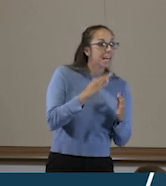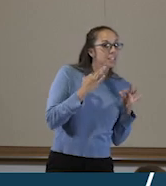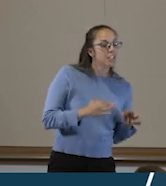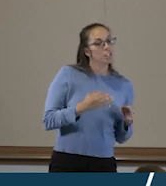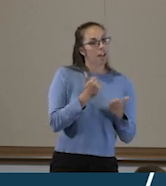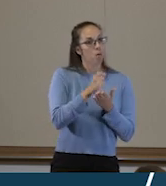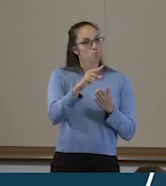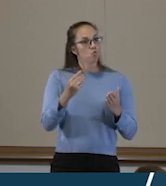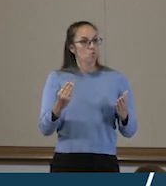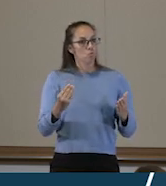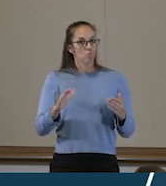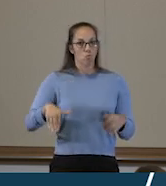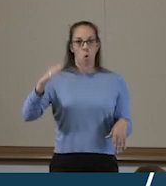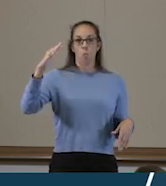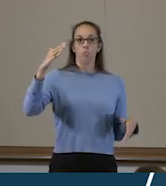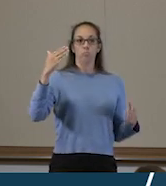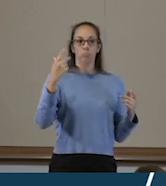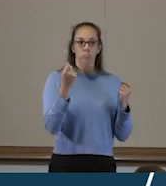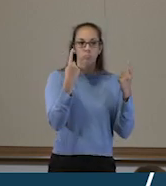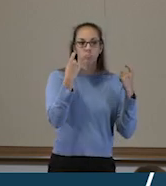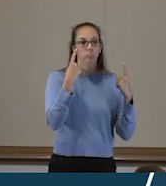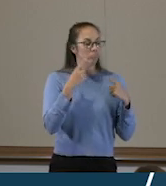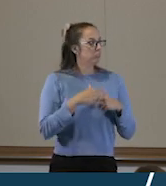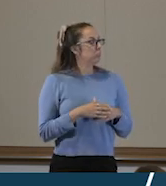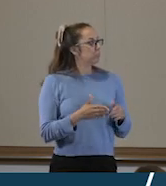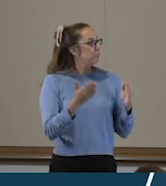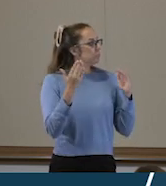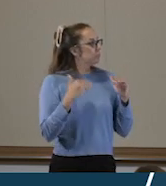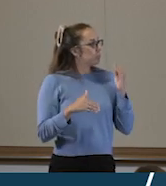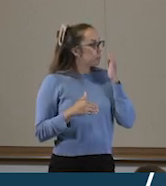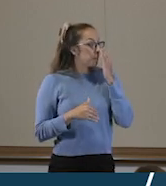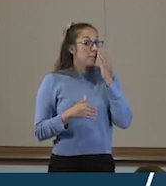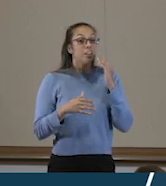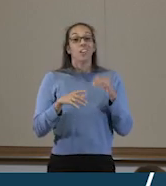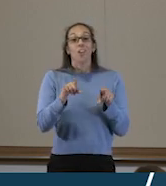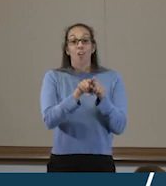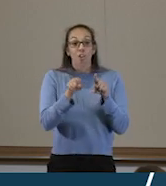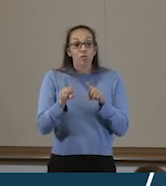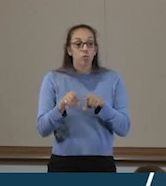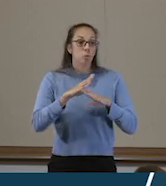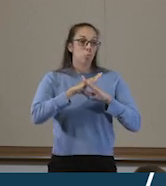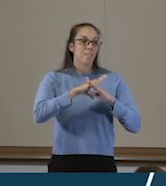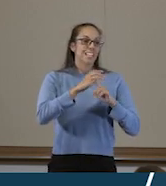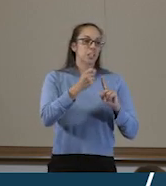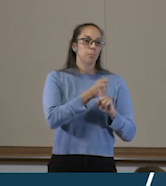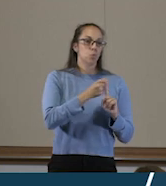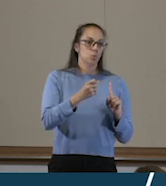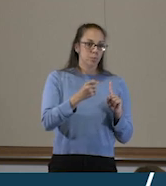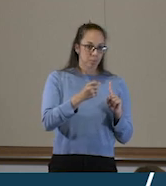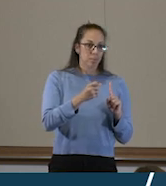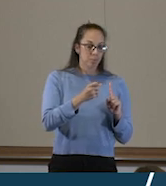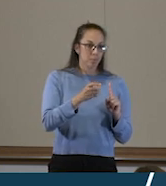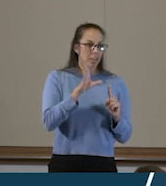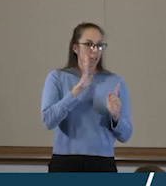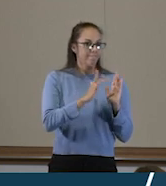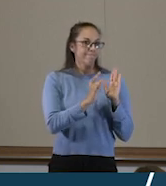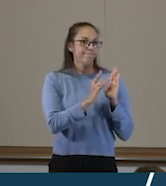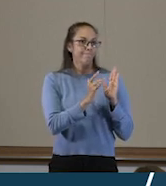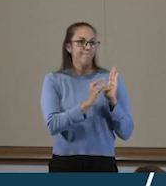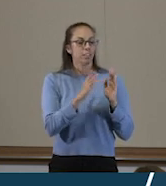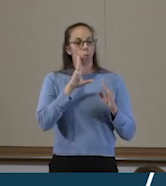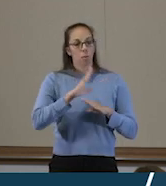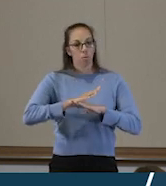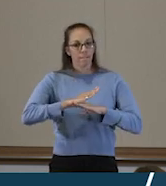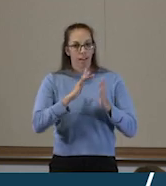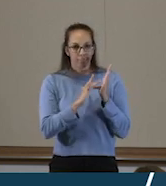right? It prevents abuse because the rights aren't taken away. So they have the authority and